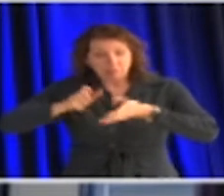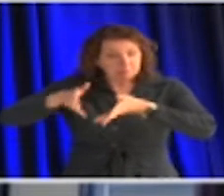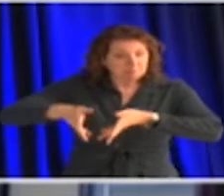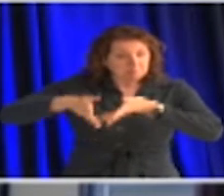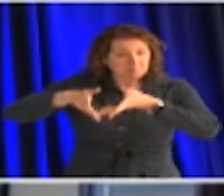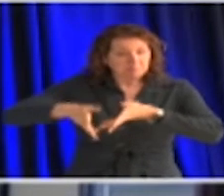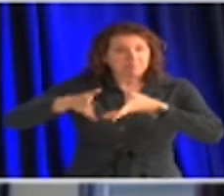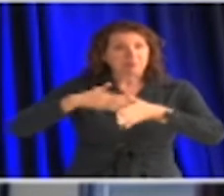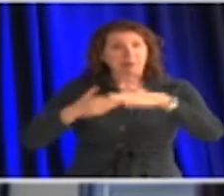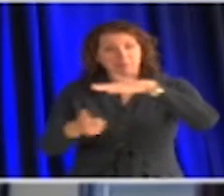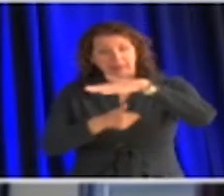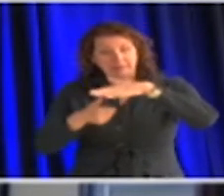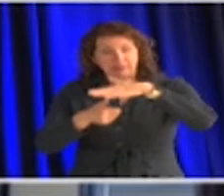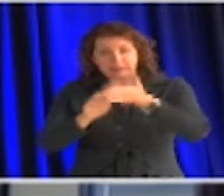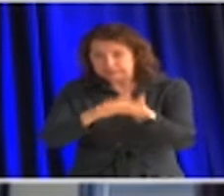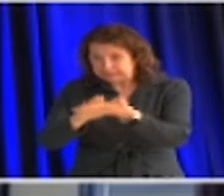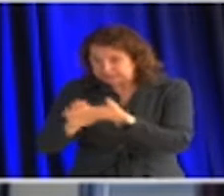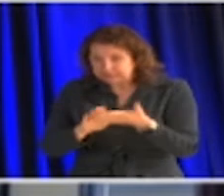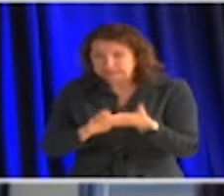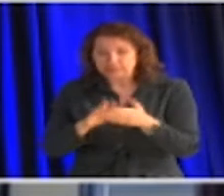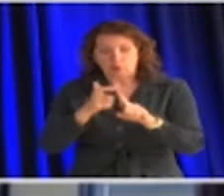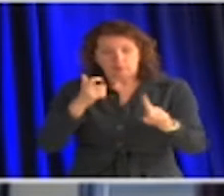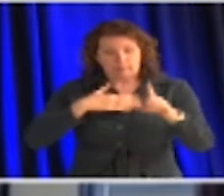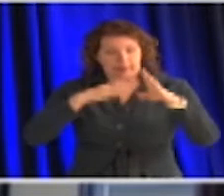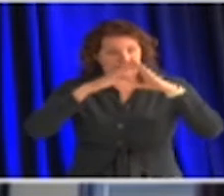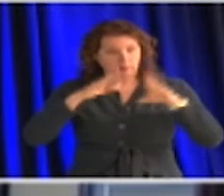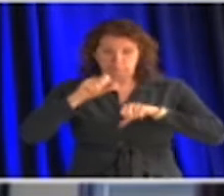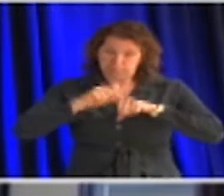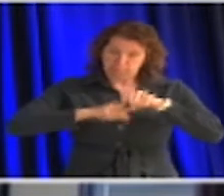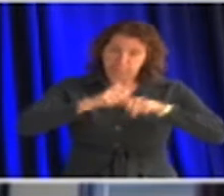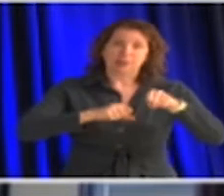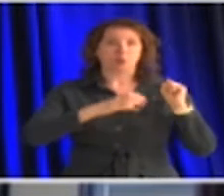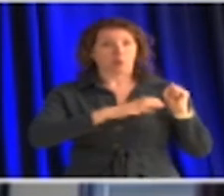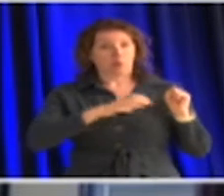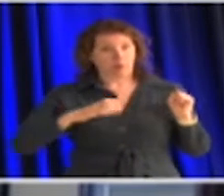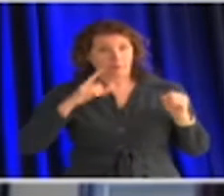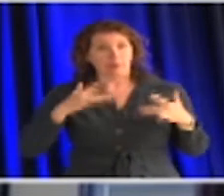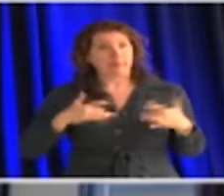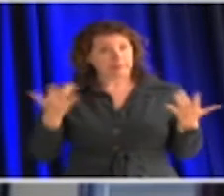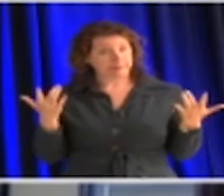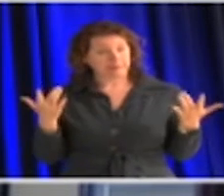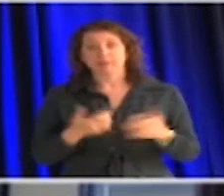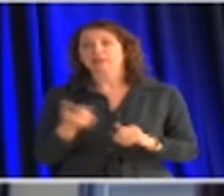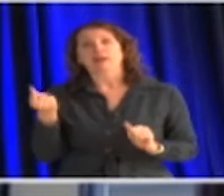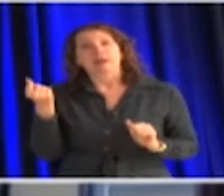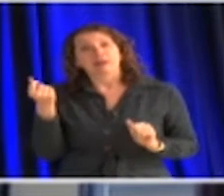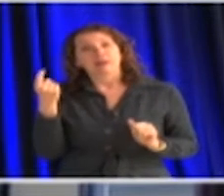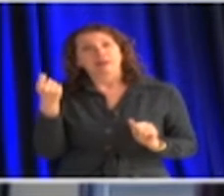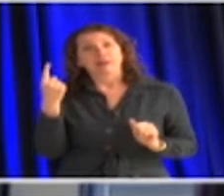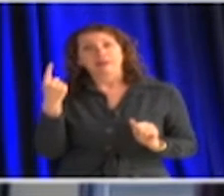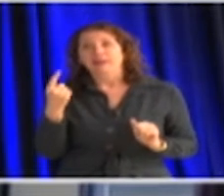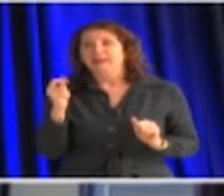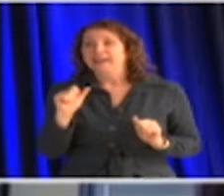basement and make the ride from my house to downtown Clarkston for the event. Granted, it was